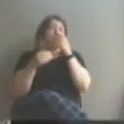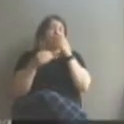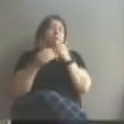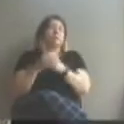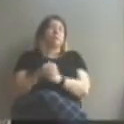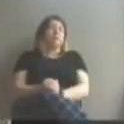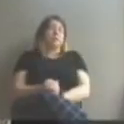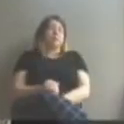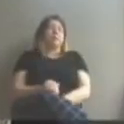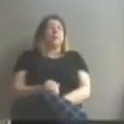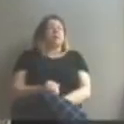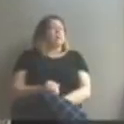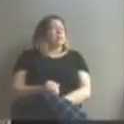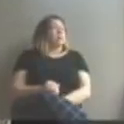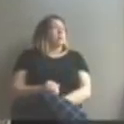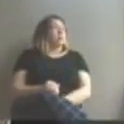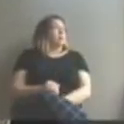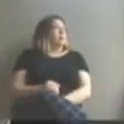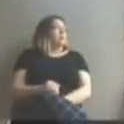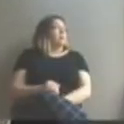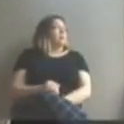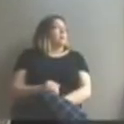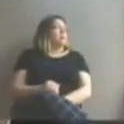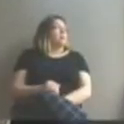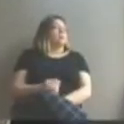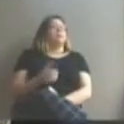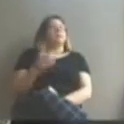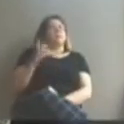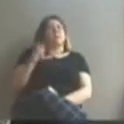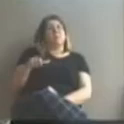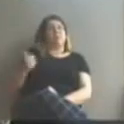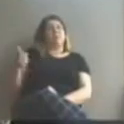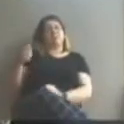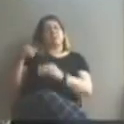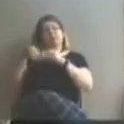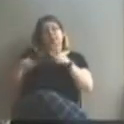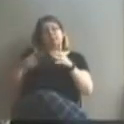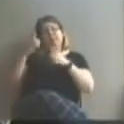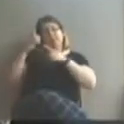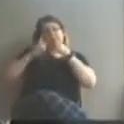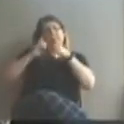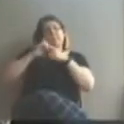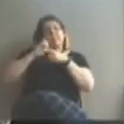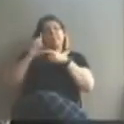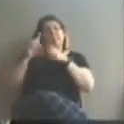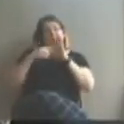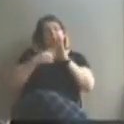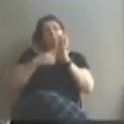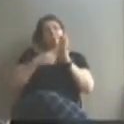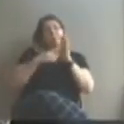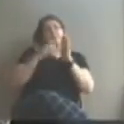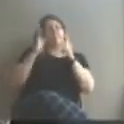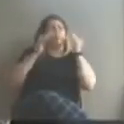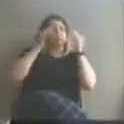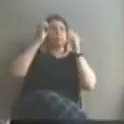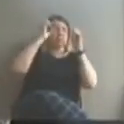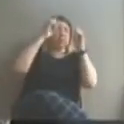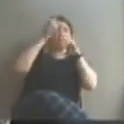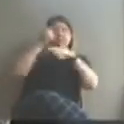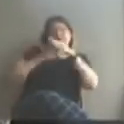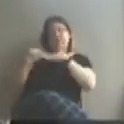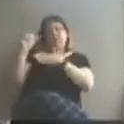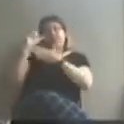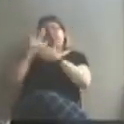there was conversation that there were additional org chart changes that were being considered, like for example, putting adult ed under